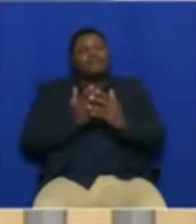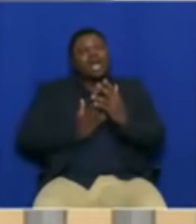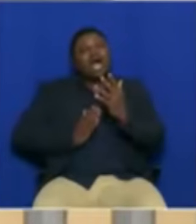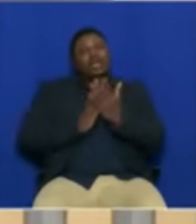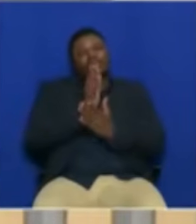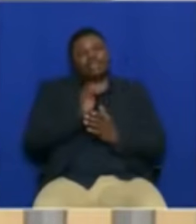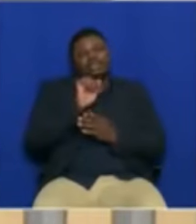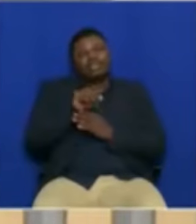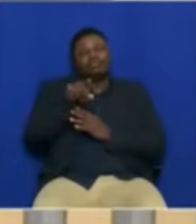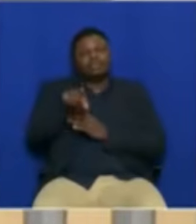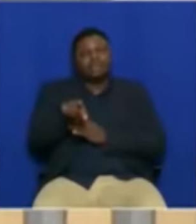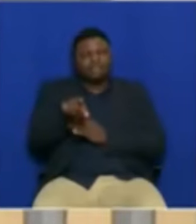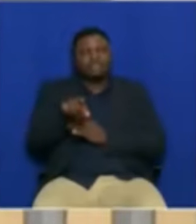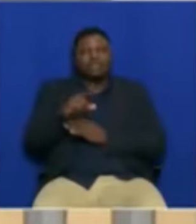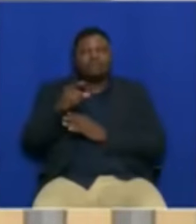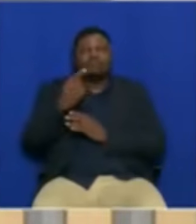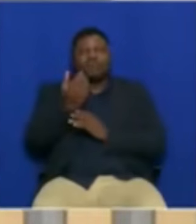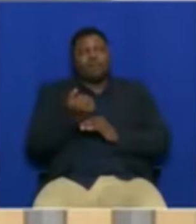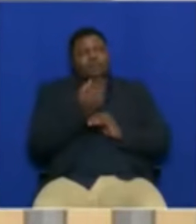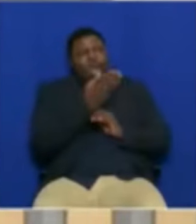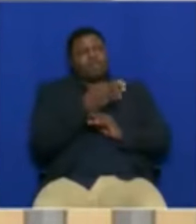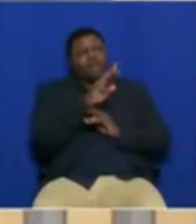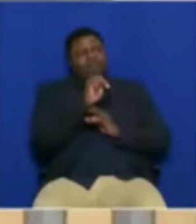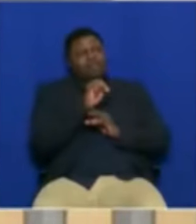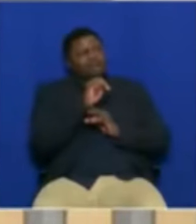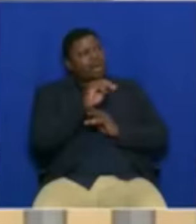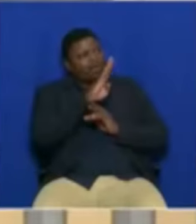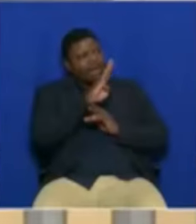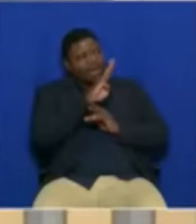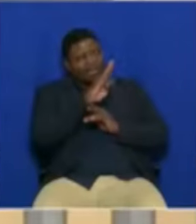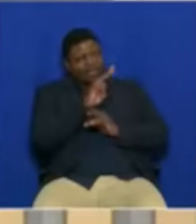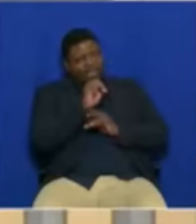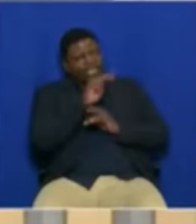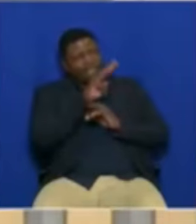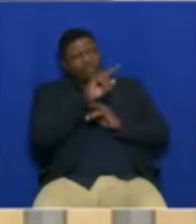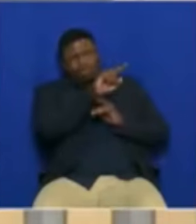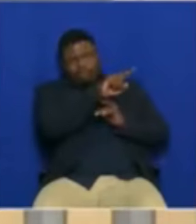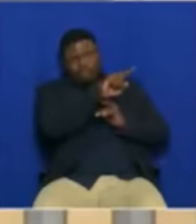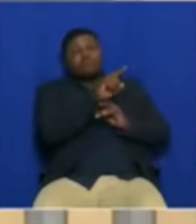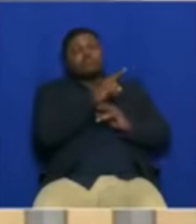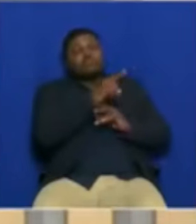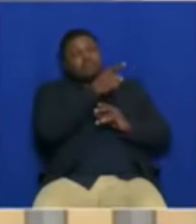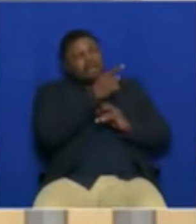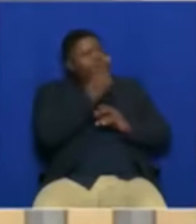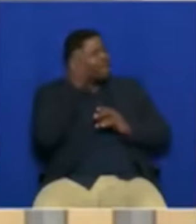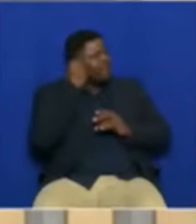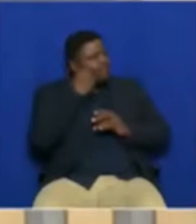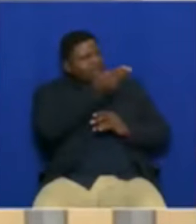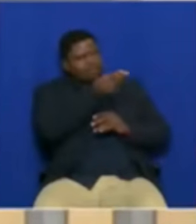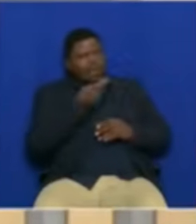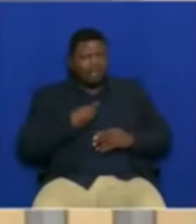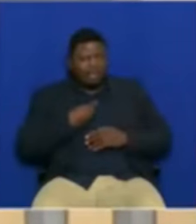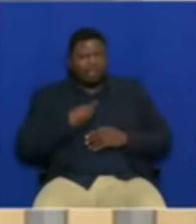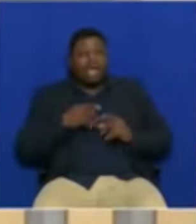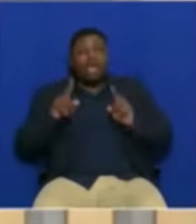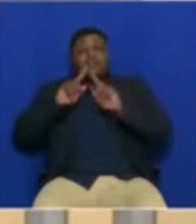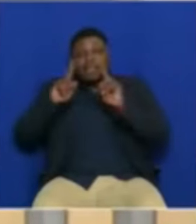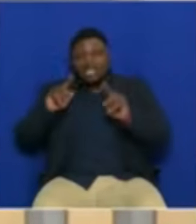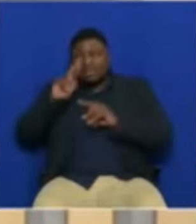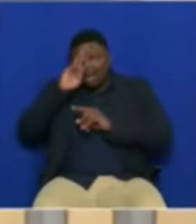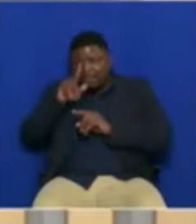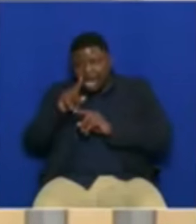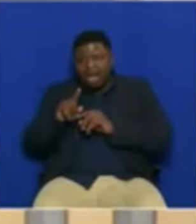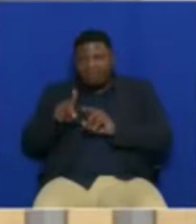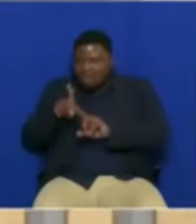with an investigation, let me use the word that you use, Counsel. Snooping is part of investigation. You snoop to